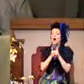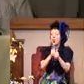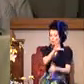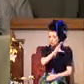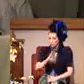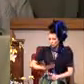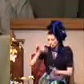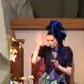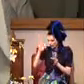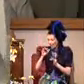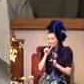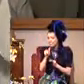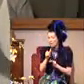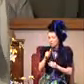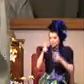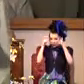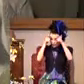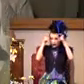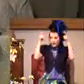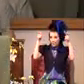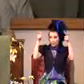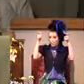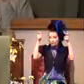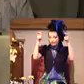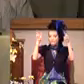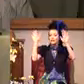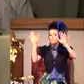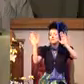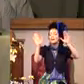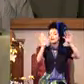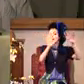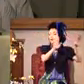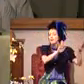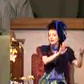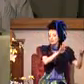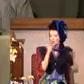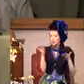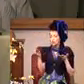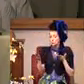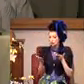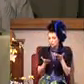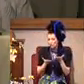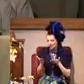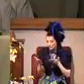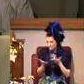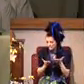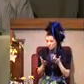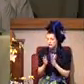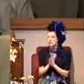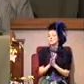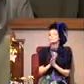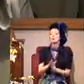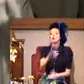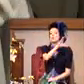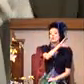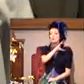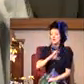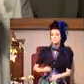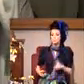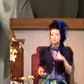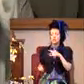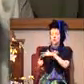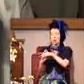Christian faith is one of surrendering ego to that place of service in order that Christ might be revealed in each and every one of